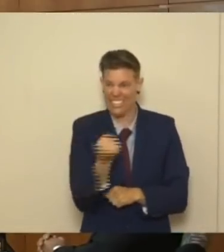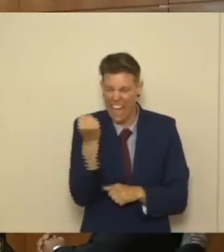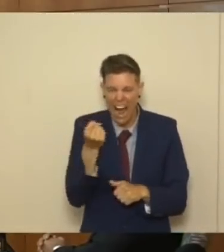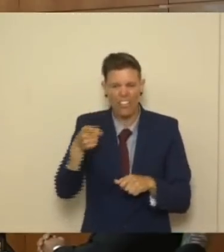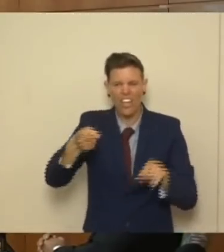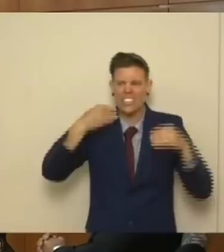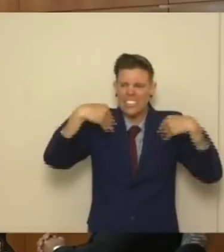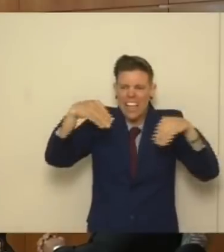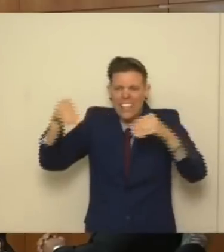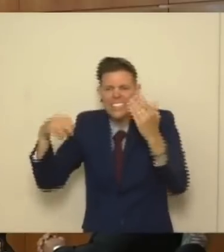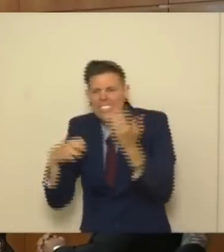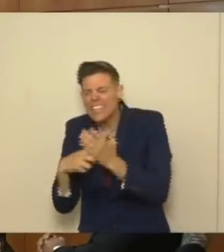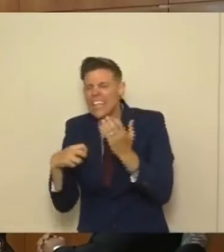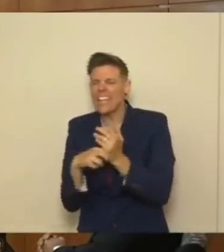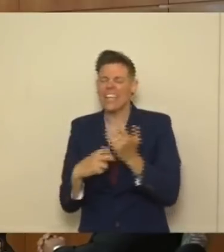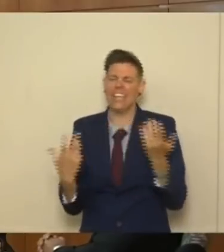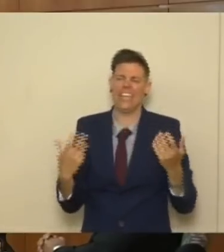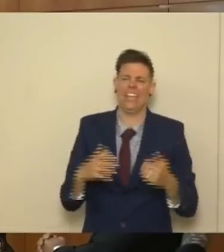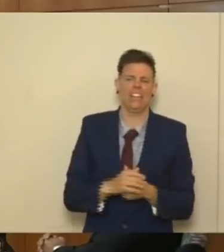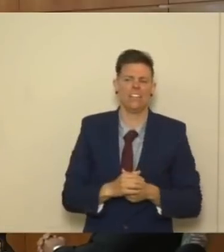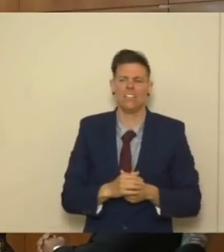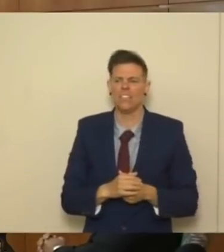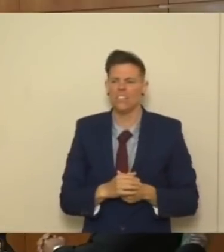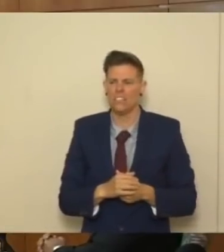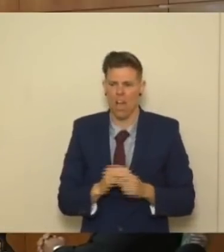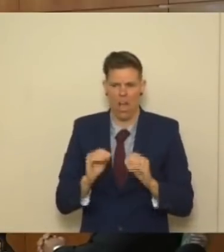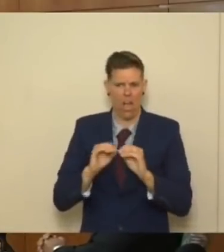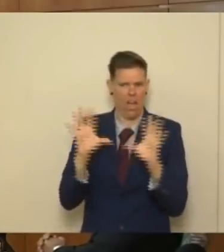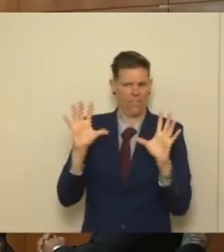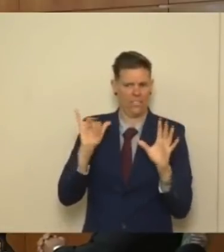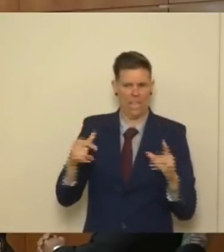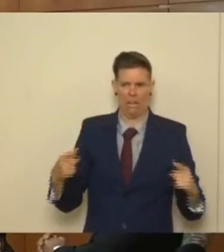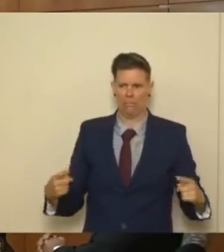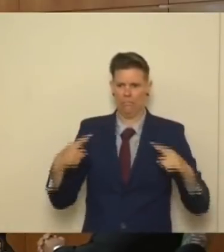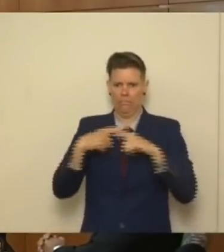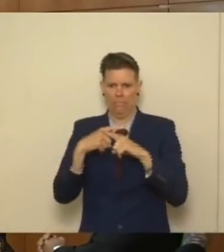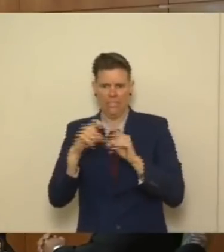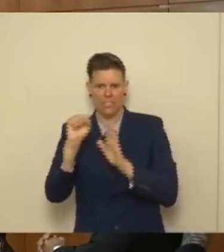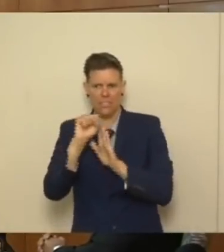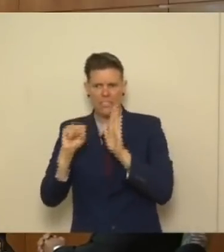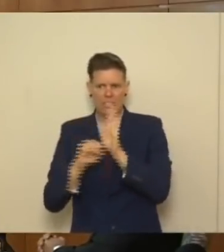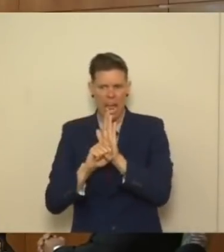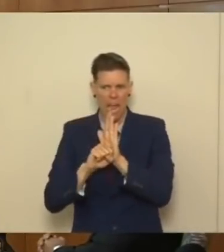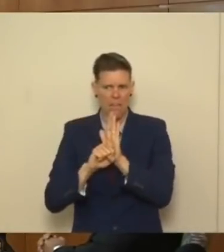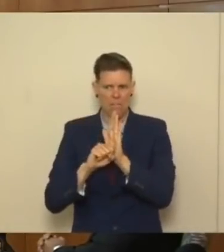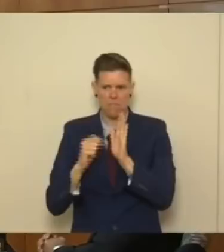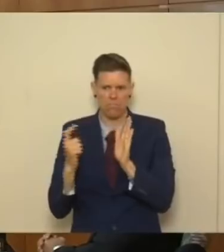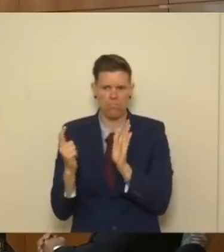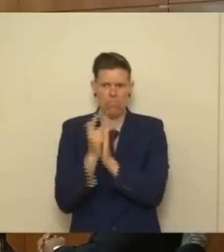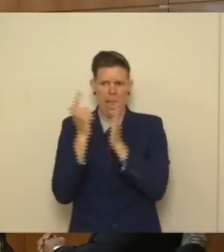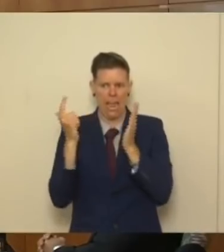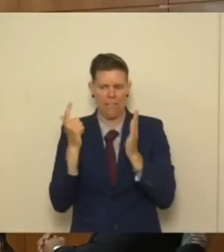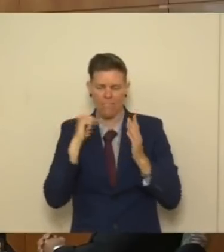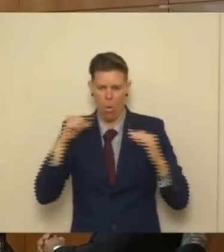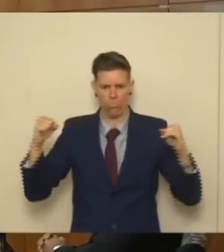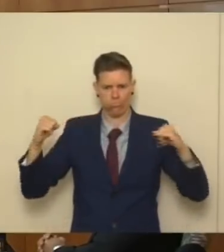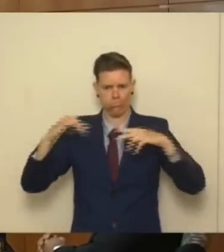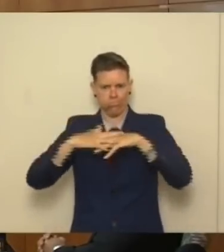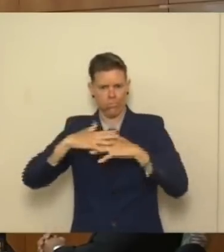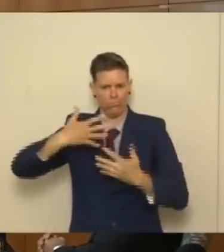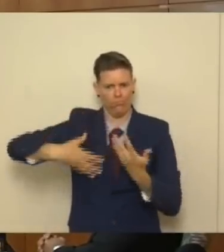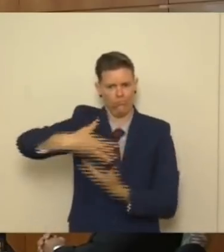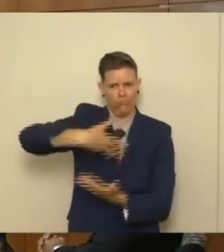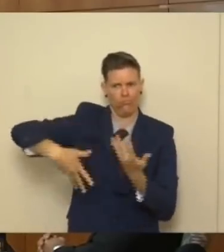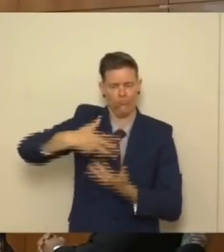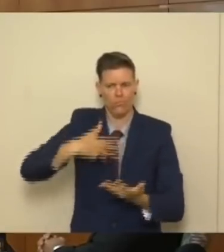invitation there. It's obviously a conflict with the state's ban on mass gatherings. Is the state responding to this specific gathering or others like